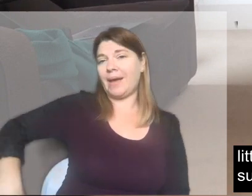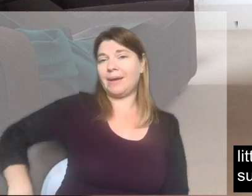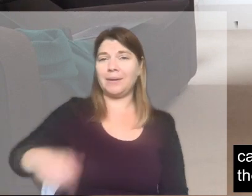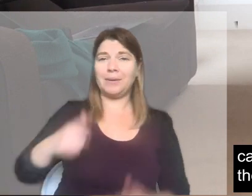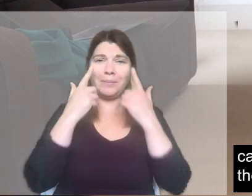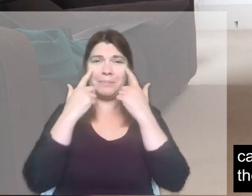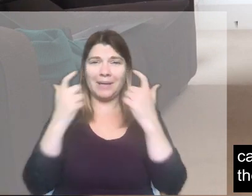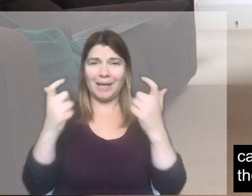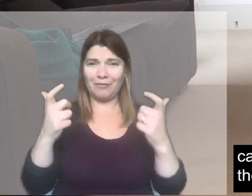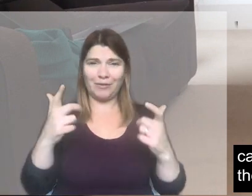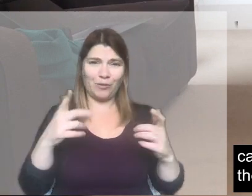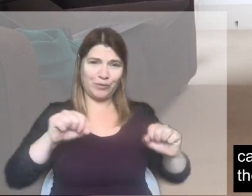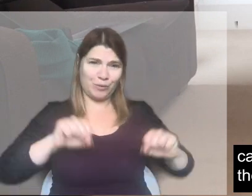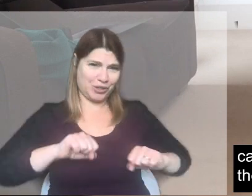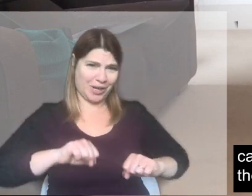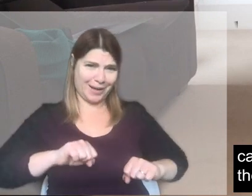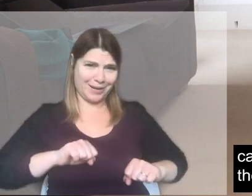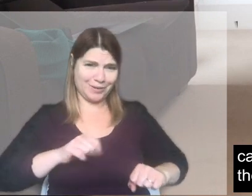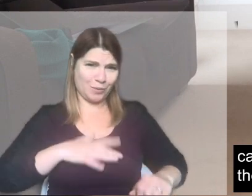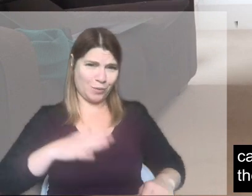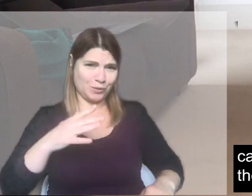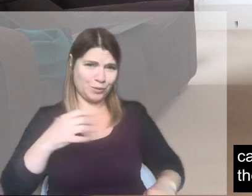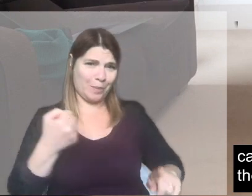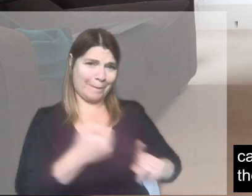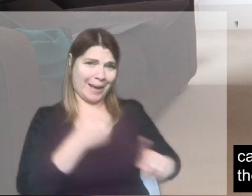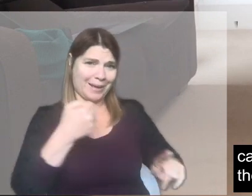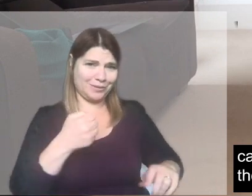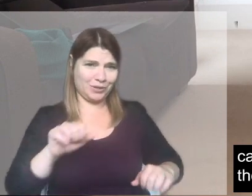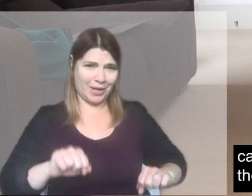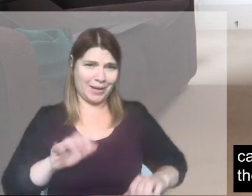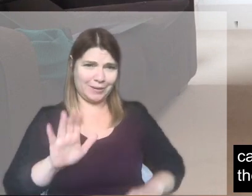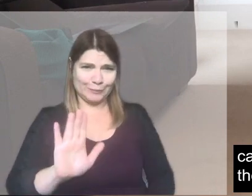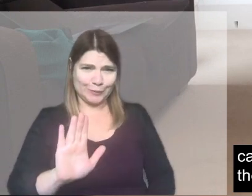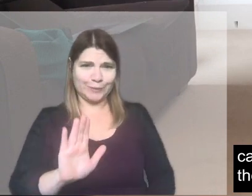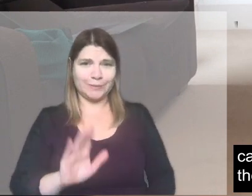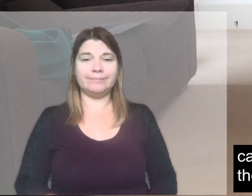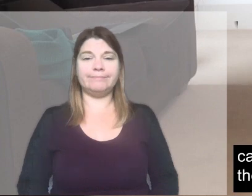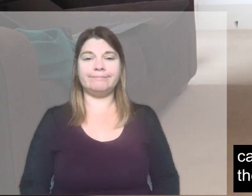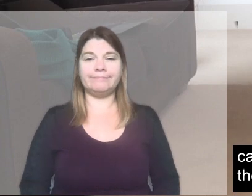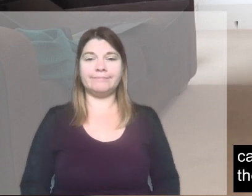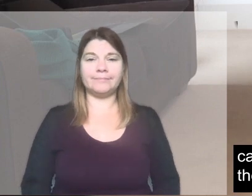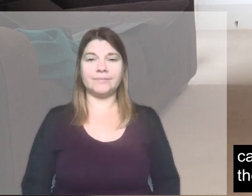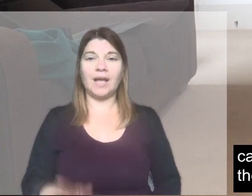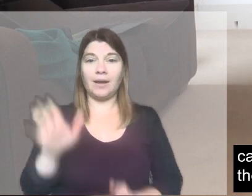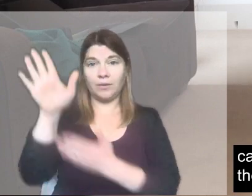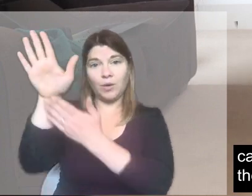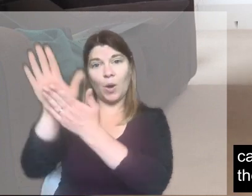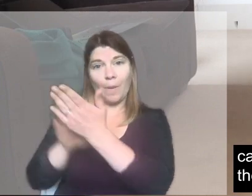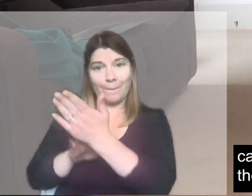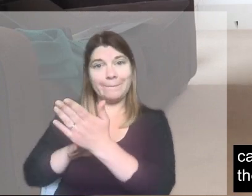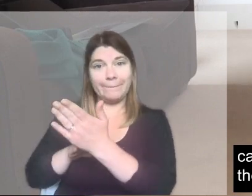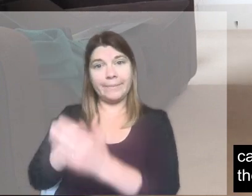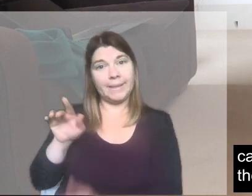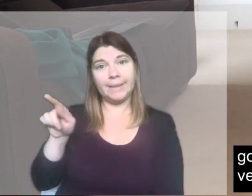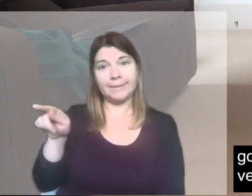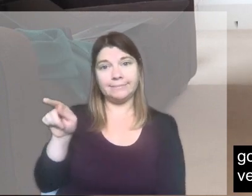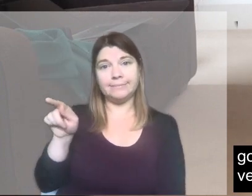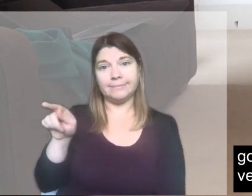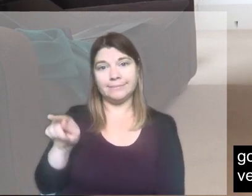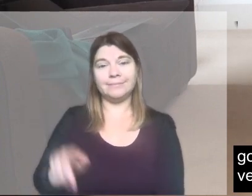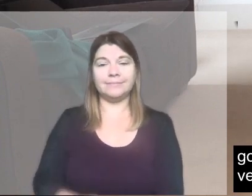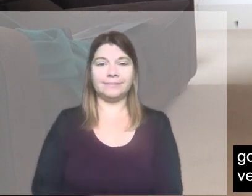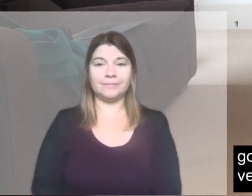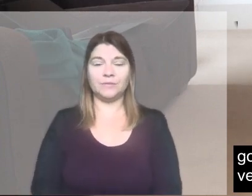behind us. Be careful if your chair gets in your way there. And then we can drop our hands. I'm going to